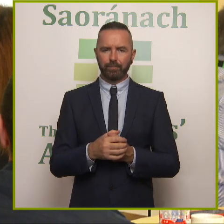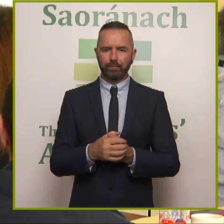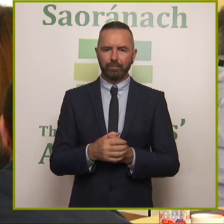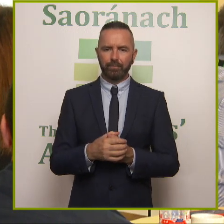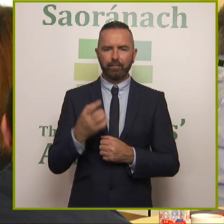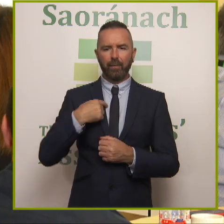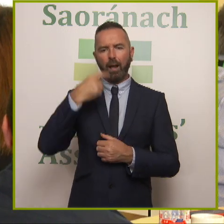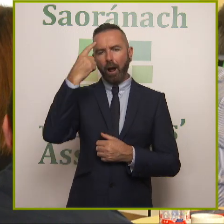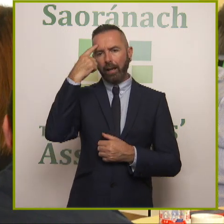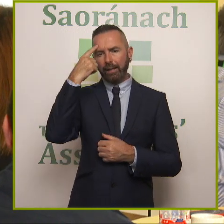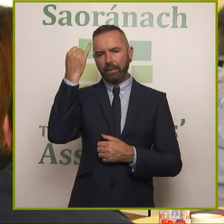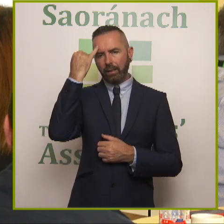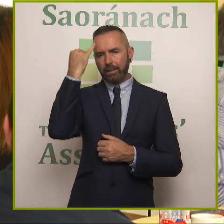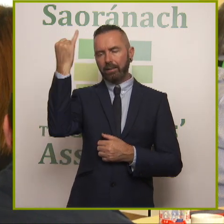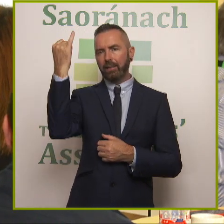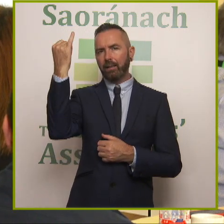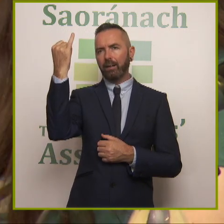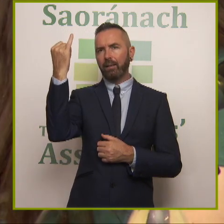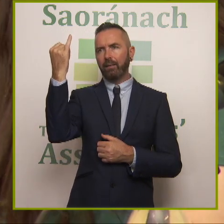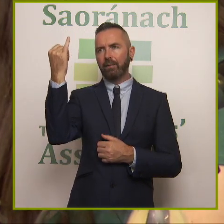I think the idea of